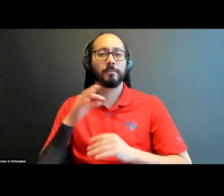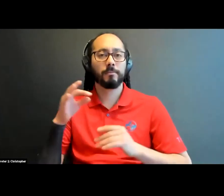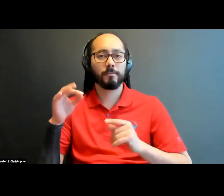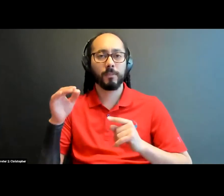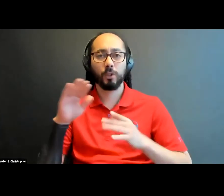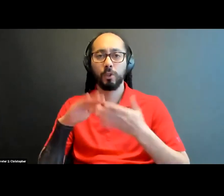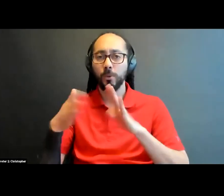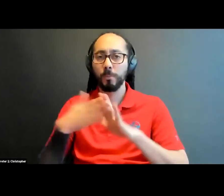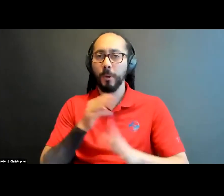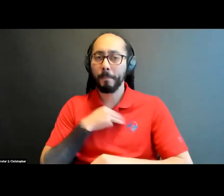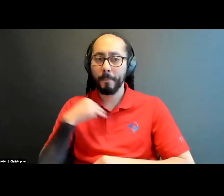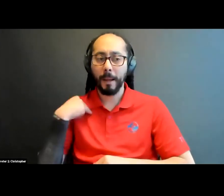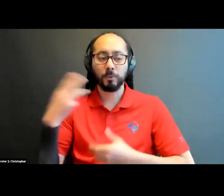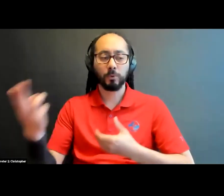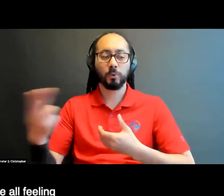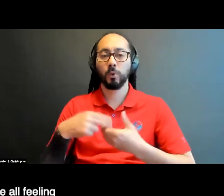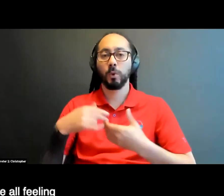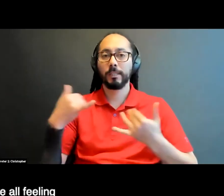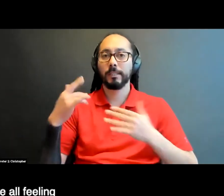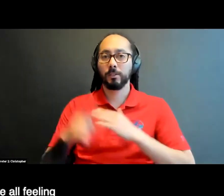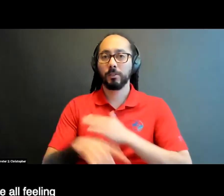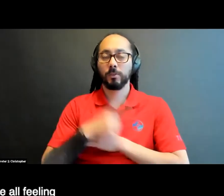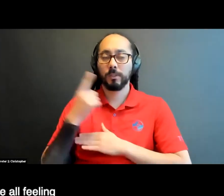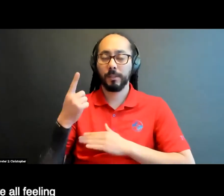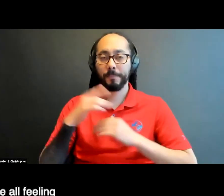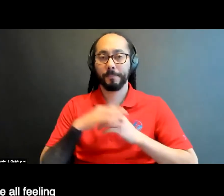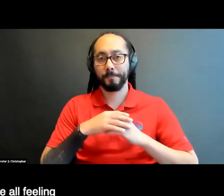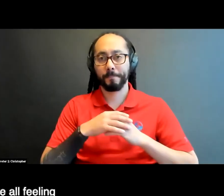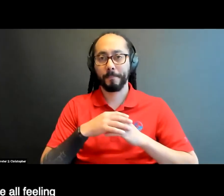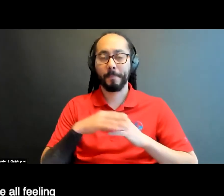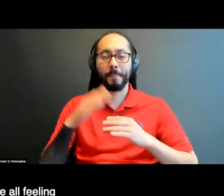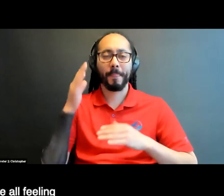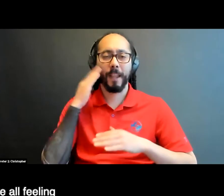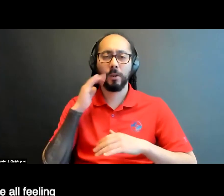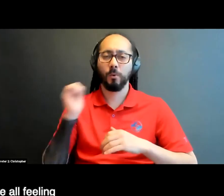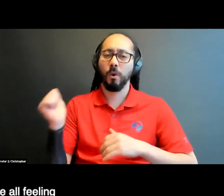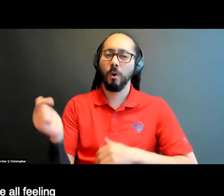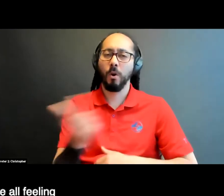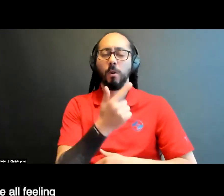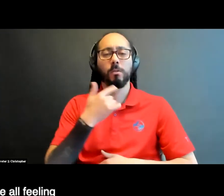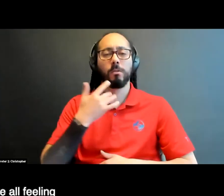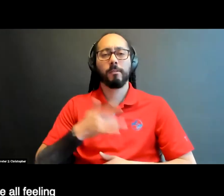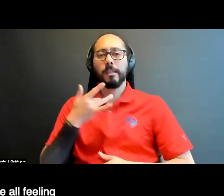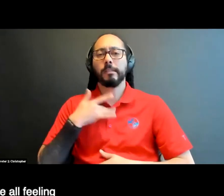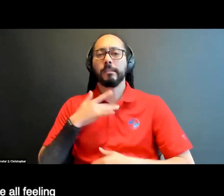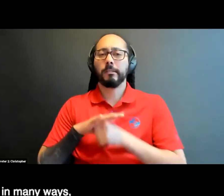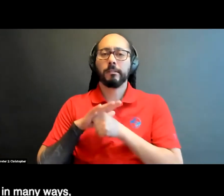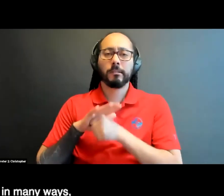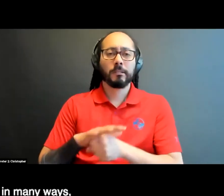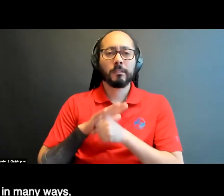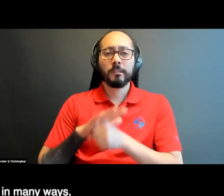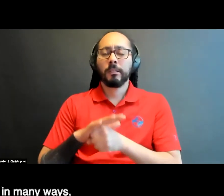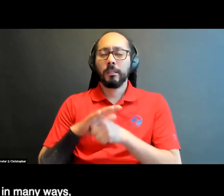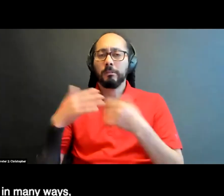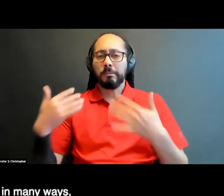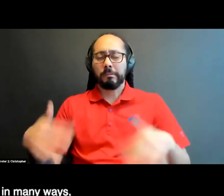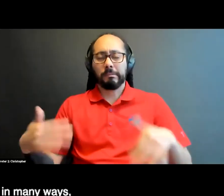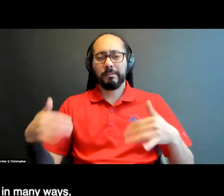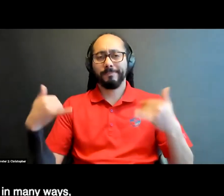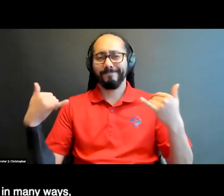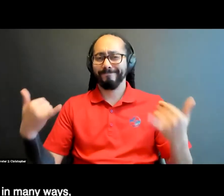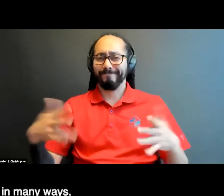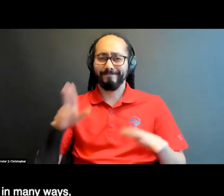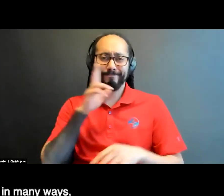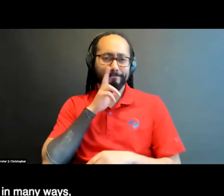us today. I know that we're all feeling the stress of what has been an unprecedented